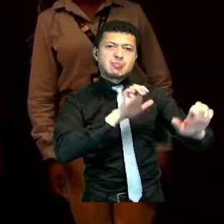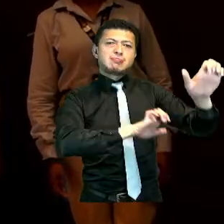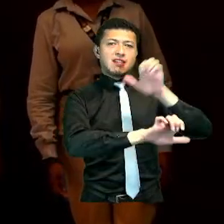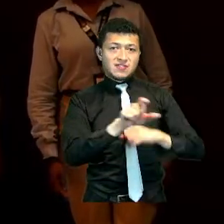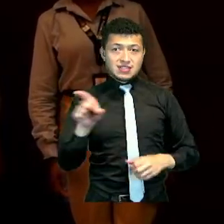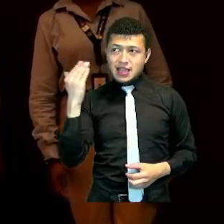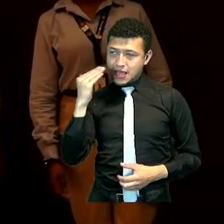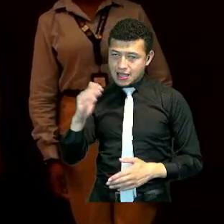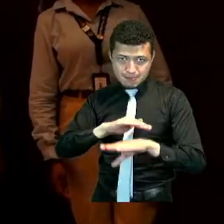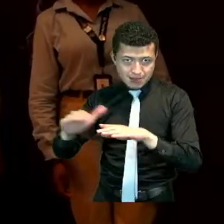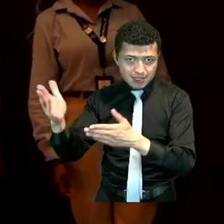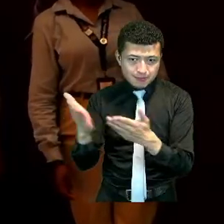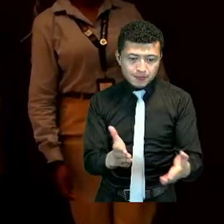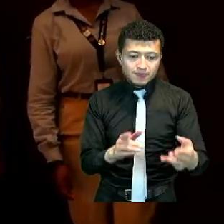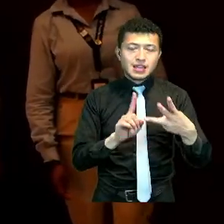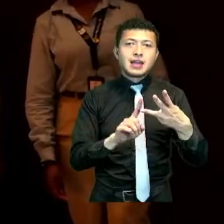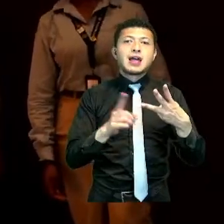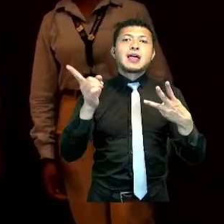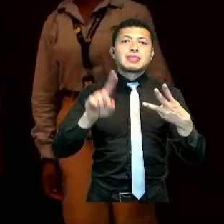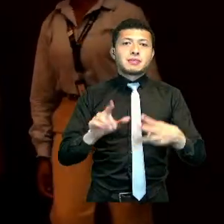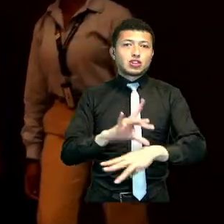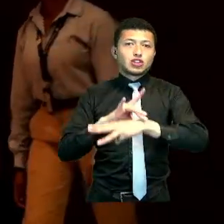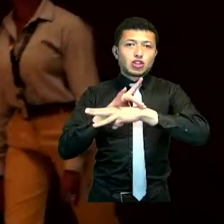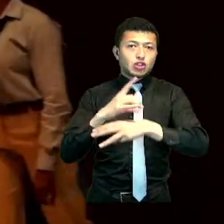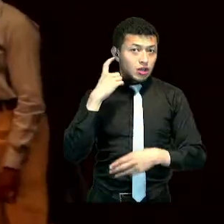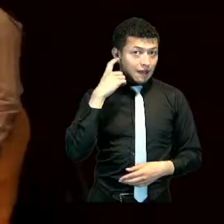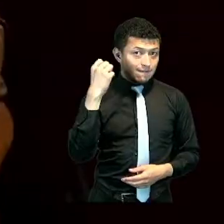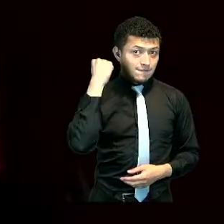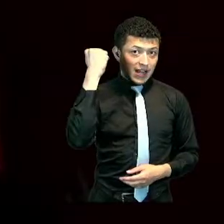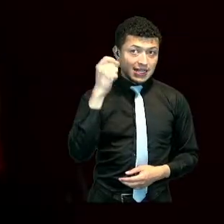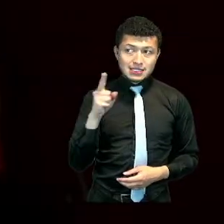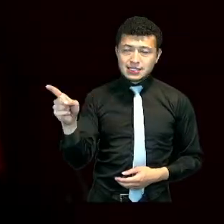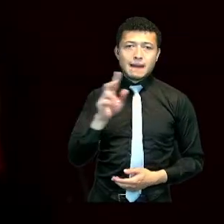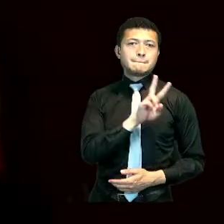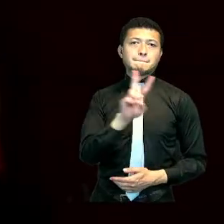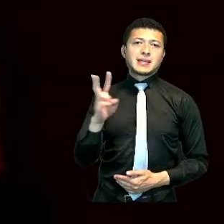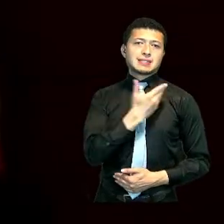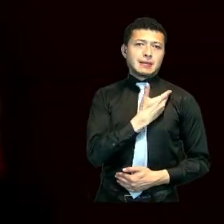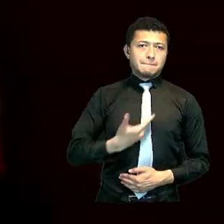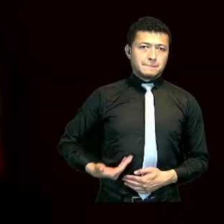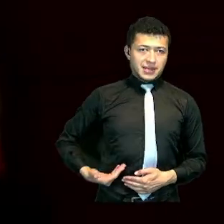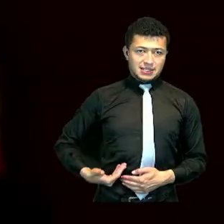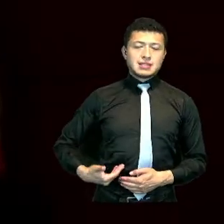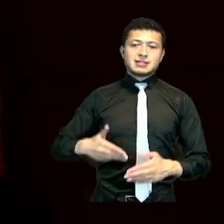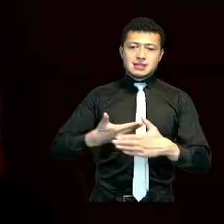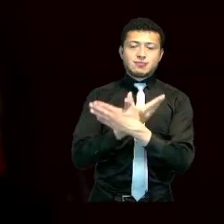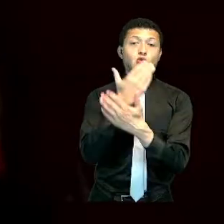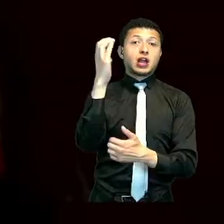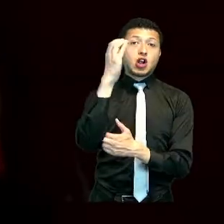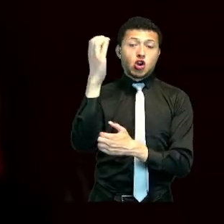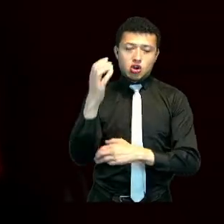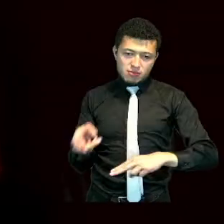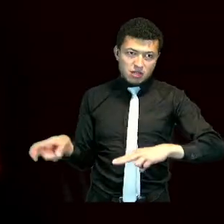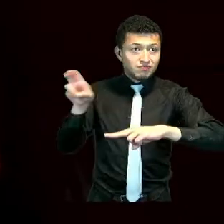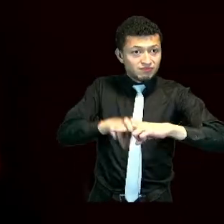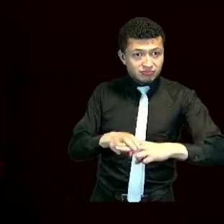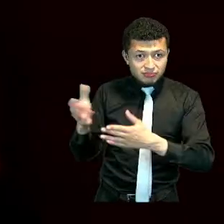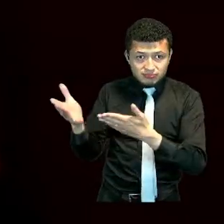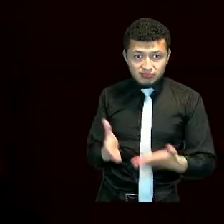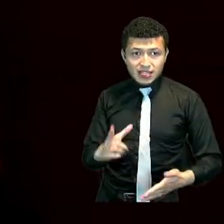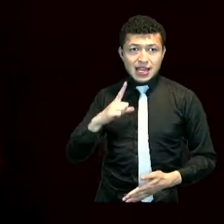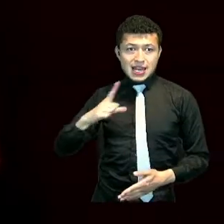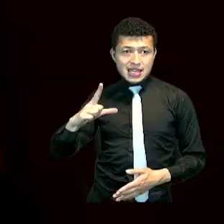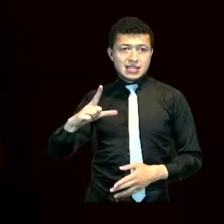I would also like to ask Dr. Francia Elena Marquez Mina, Vice President of the Republic of Colombia,